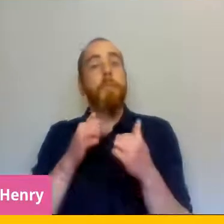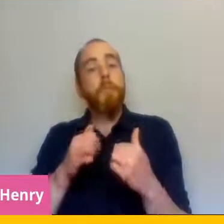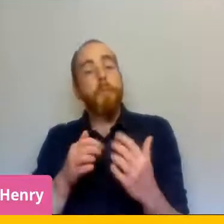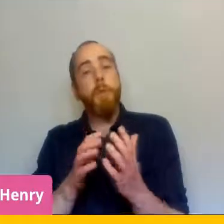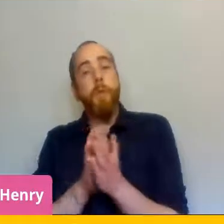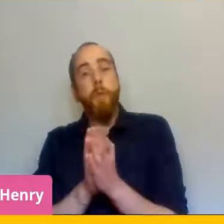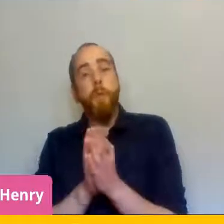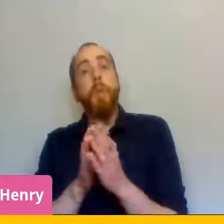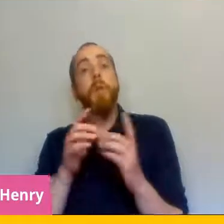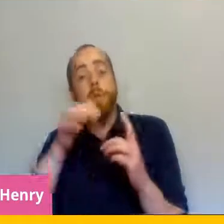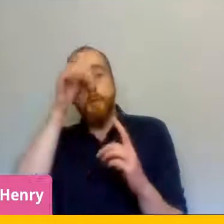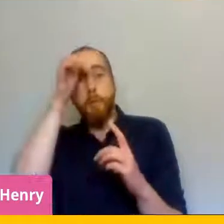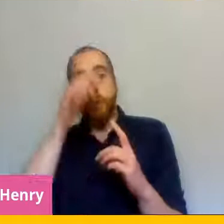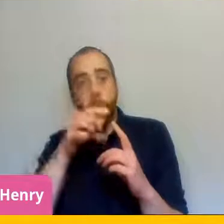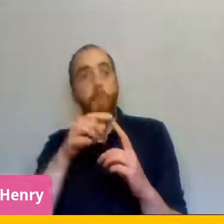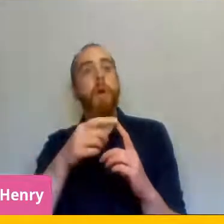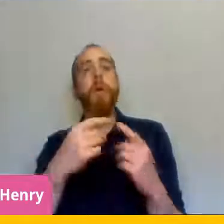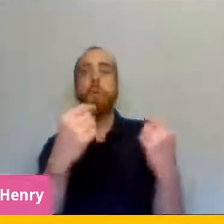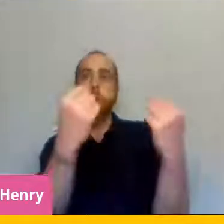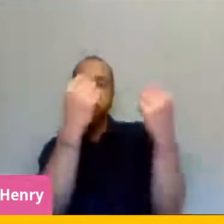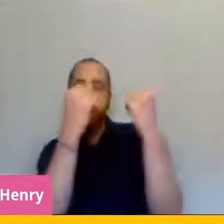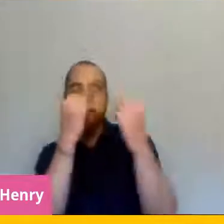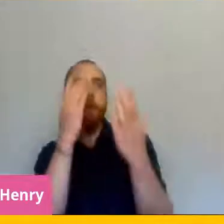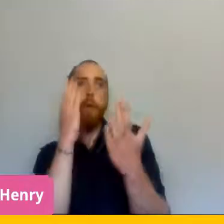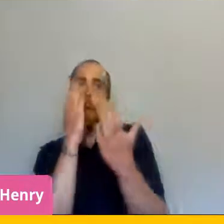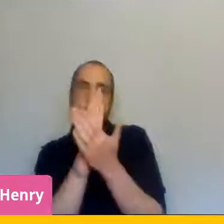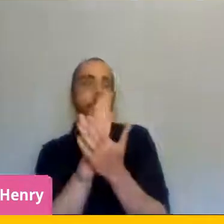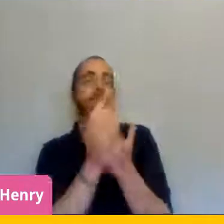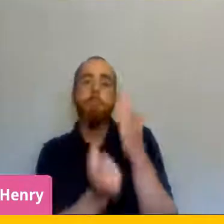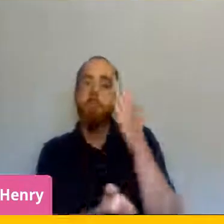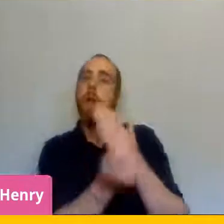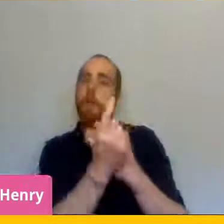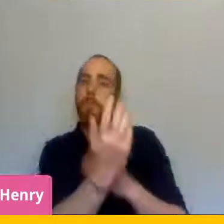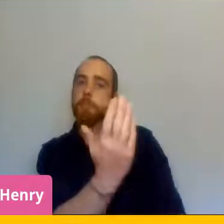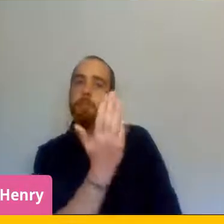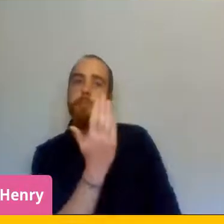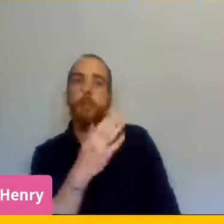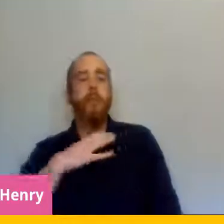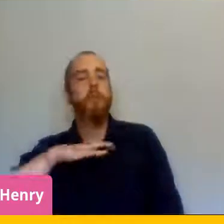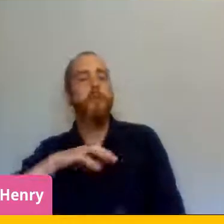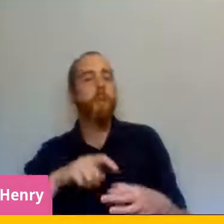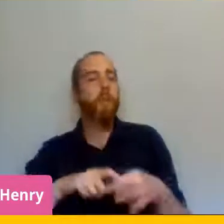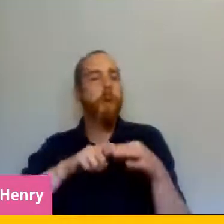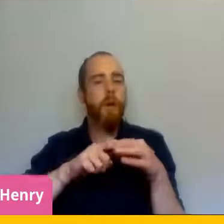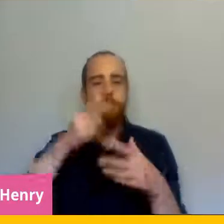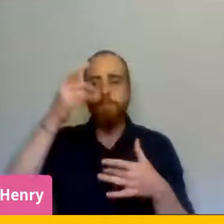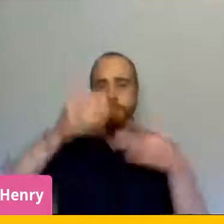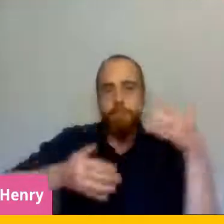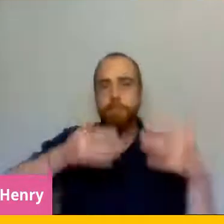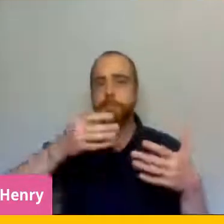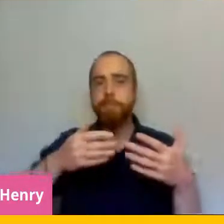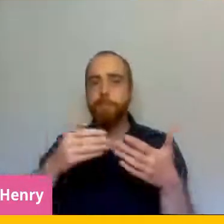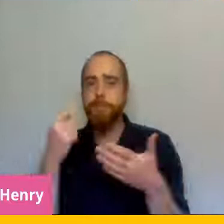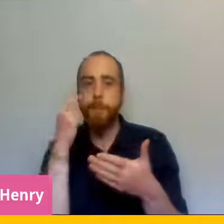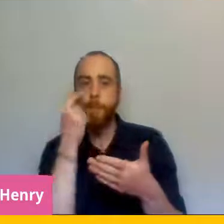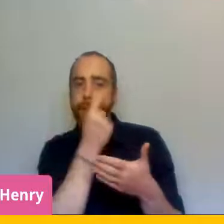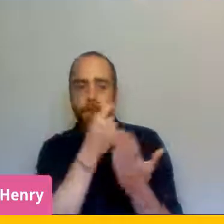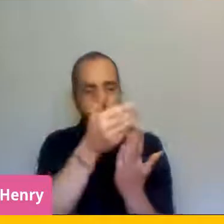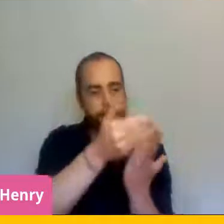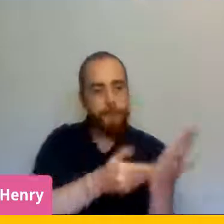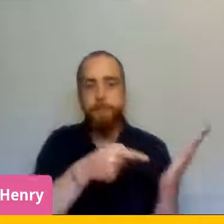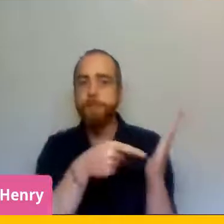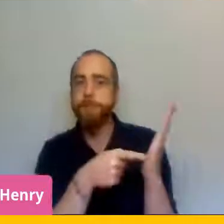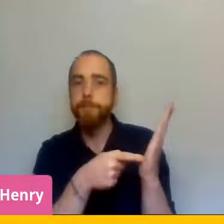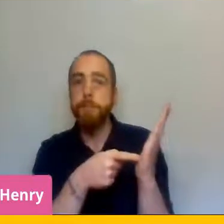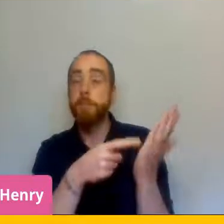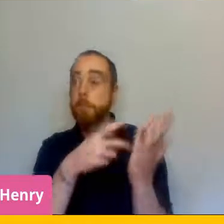So we know that the threats are real. We know they're happening. We need to quantify that. We need to be able to quantify that and to say to employers, if you cut